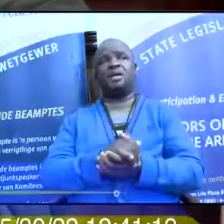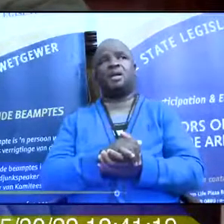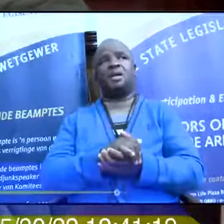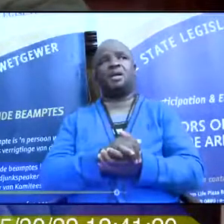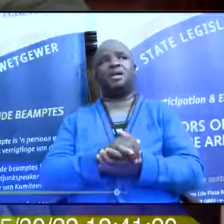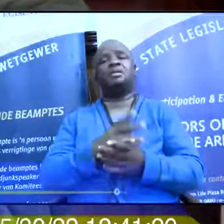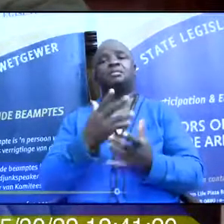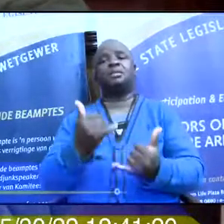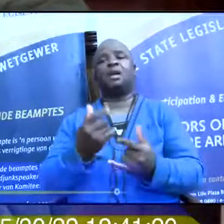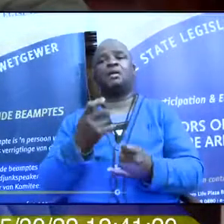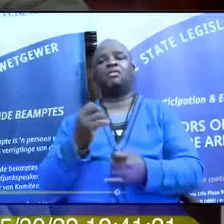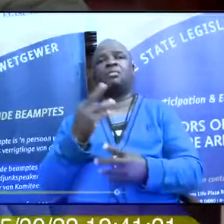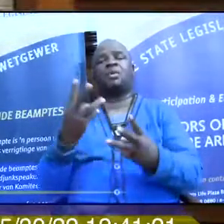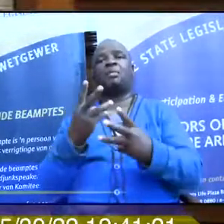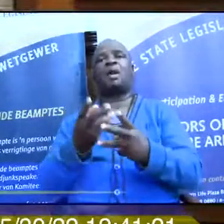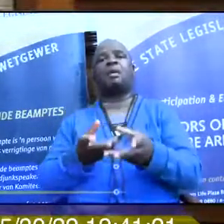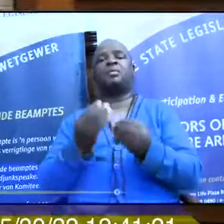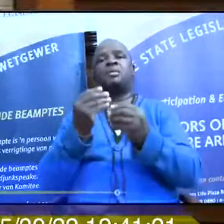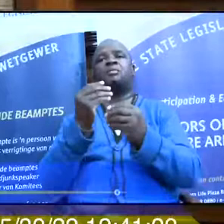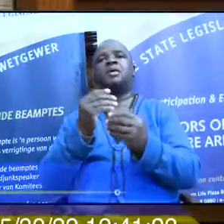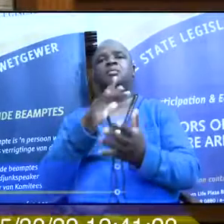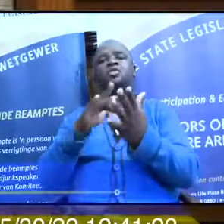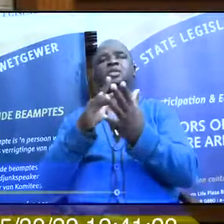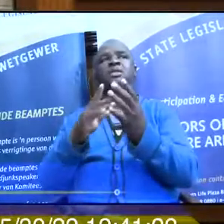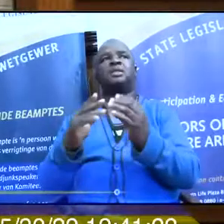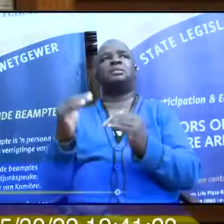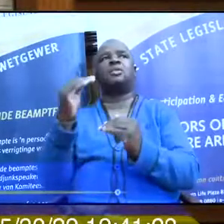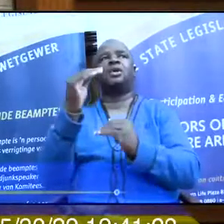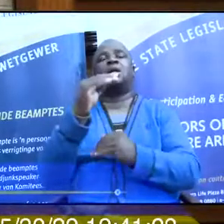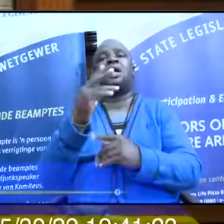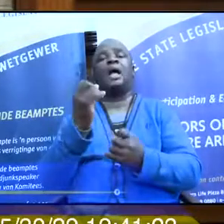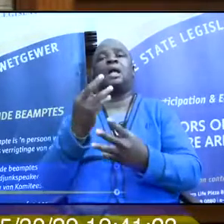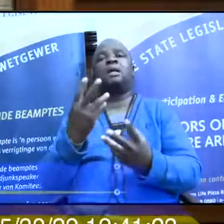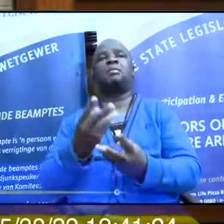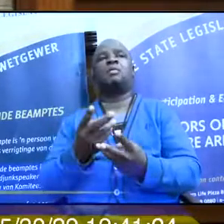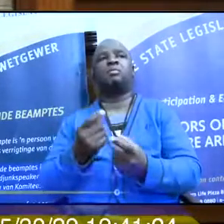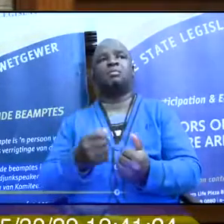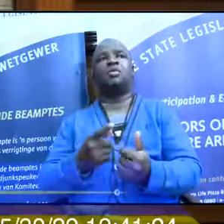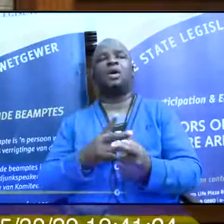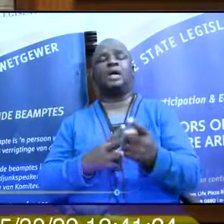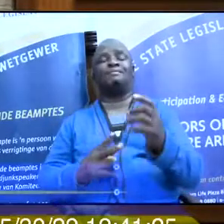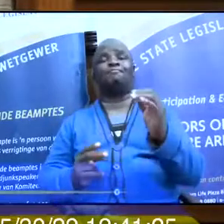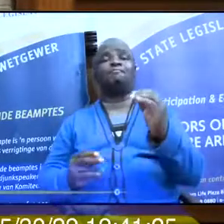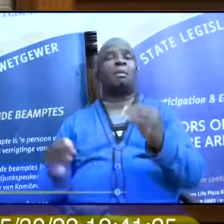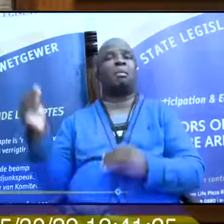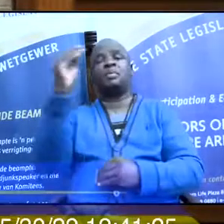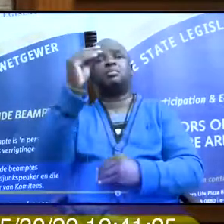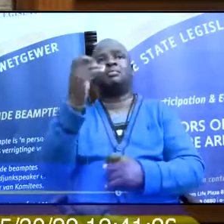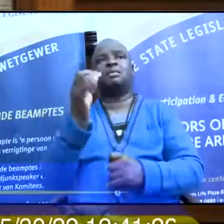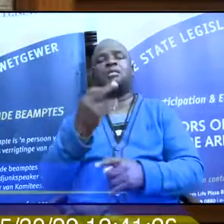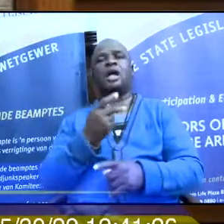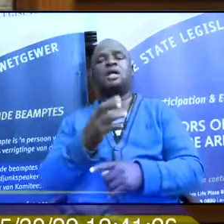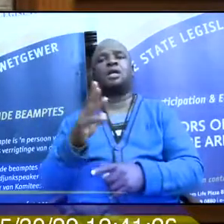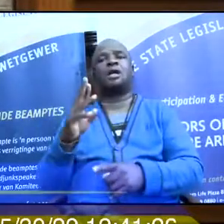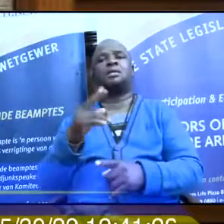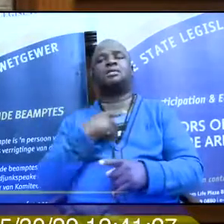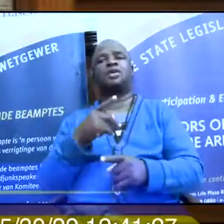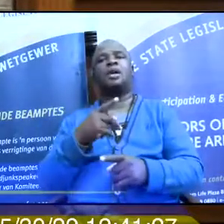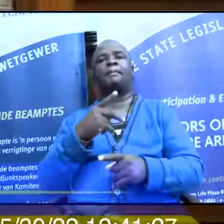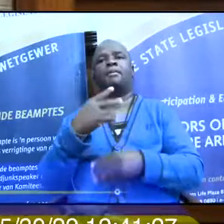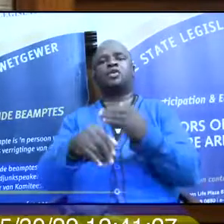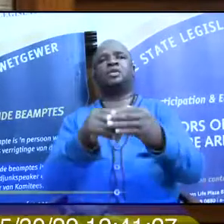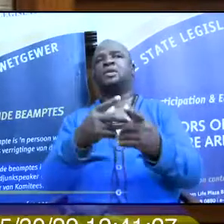no upward mobility there are people who just parachute to senior positions without proper hr recruitment